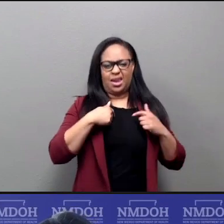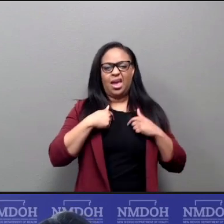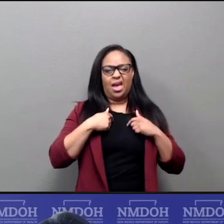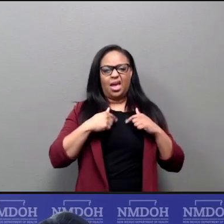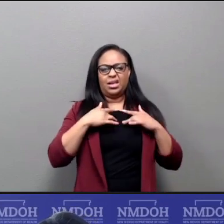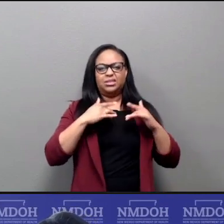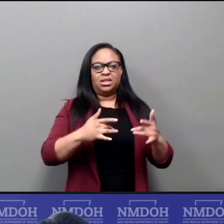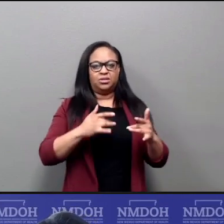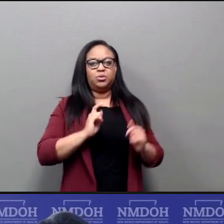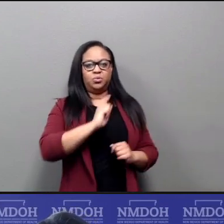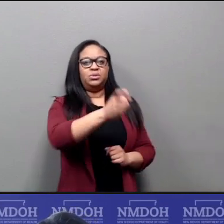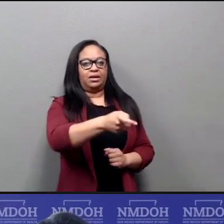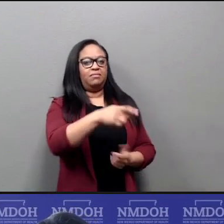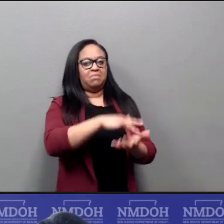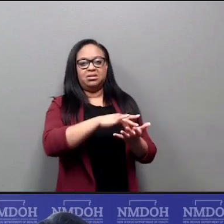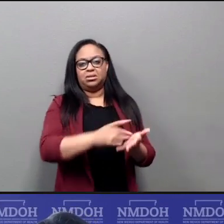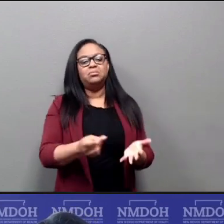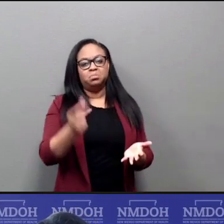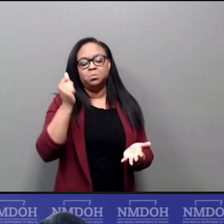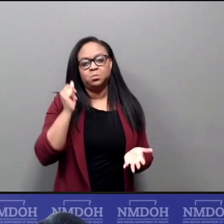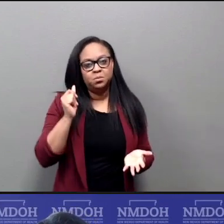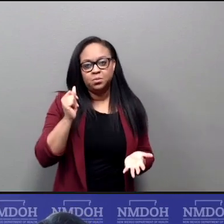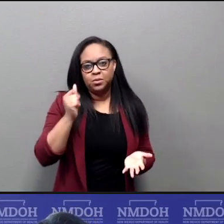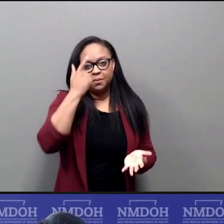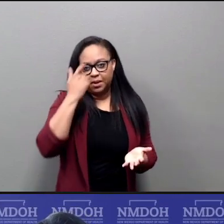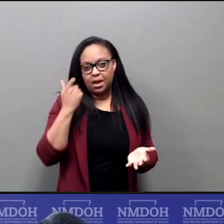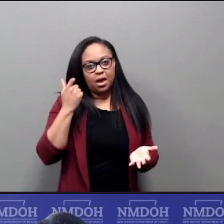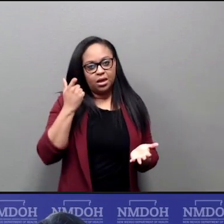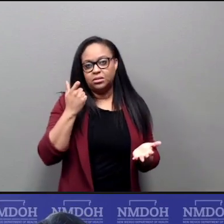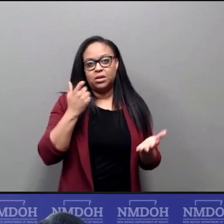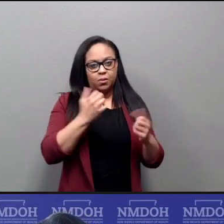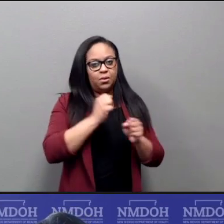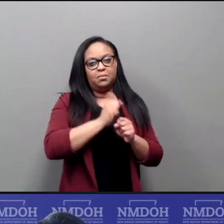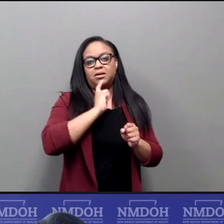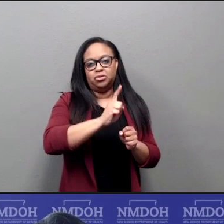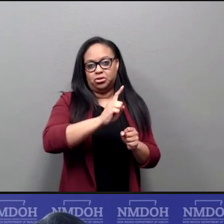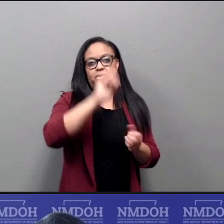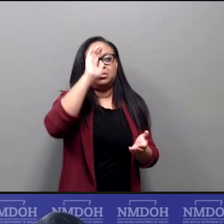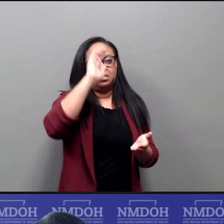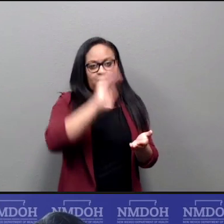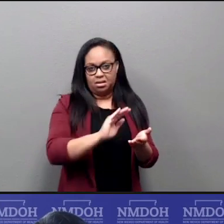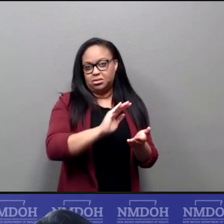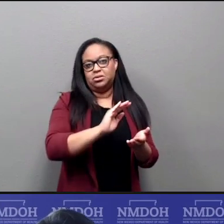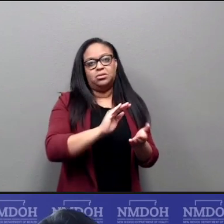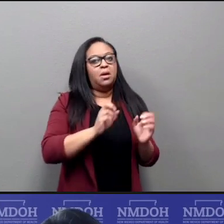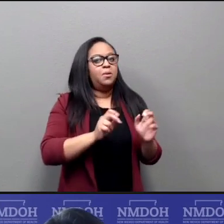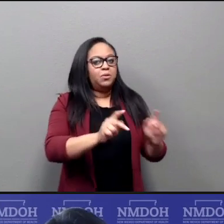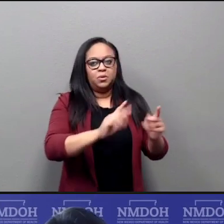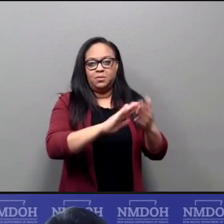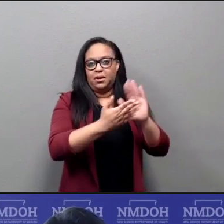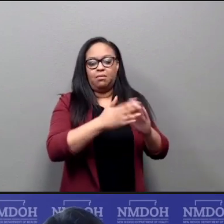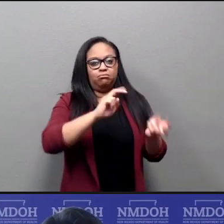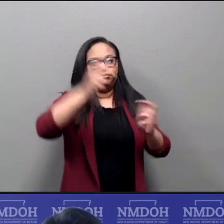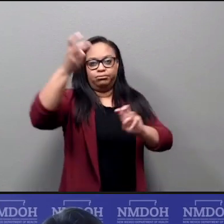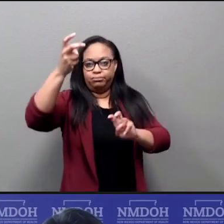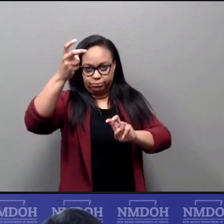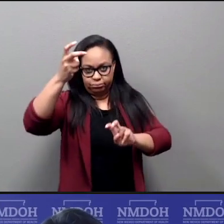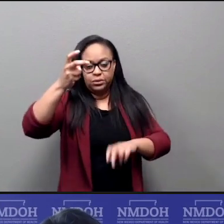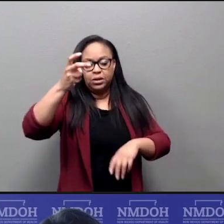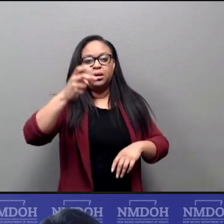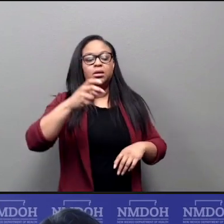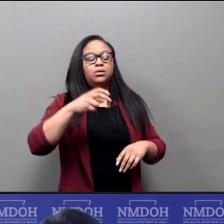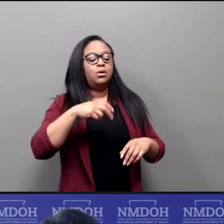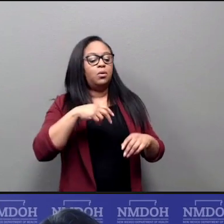visits because we don't want people to come to the office and it's easier. And so we just get them on a camera, we can assess them. I write